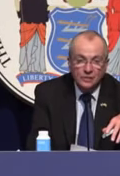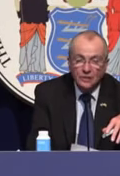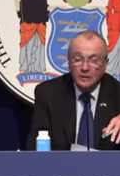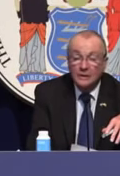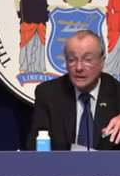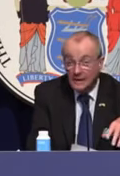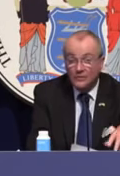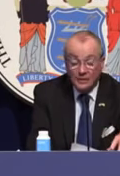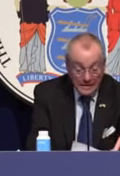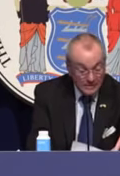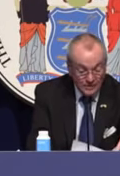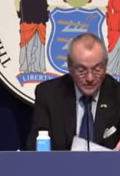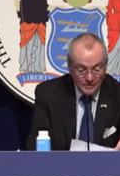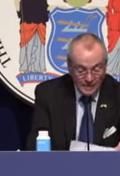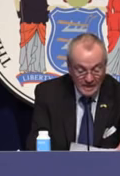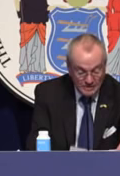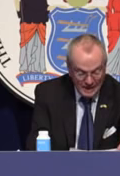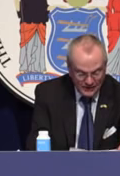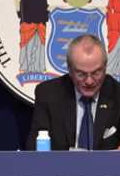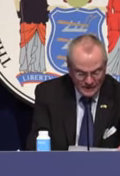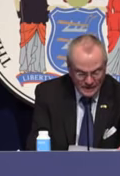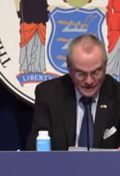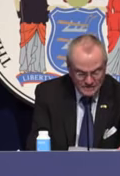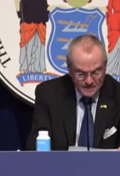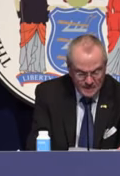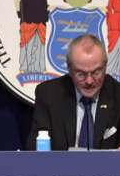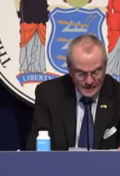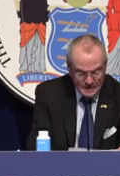challenging for her and for Ed, and ultimately he passed.